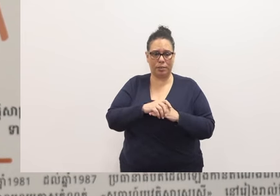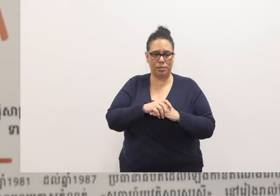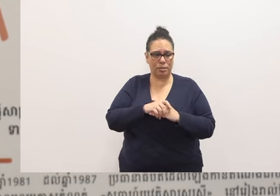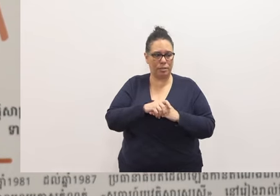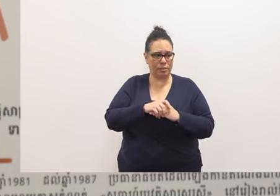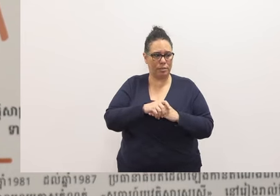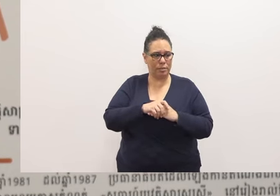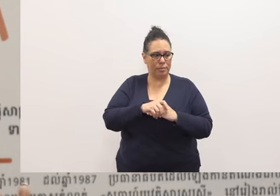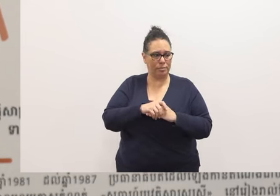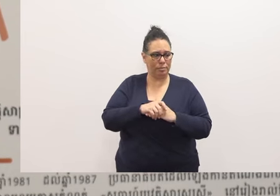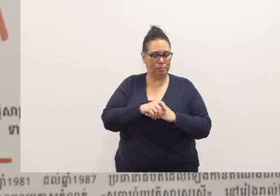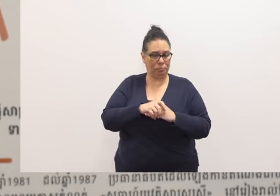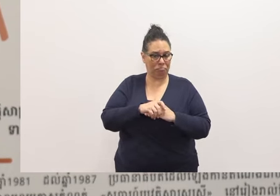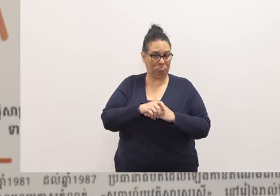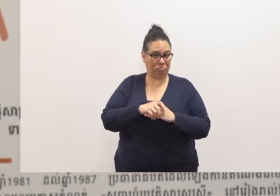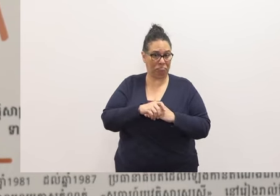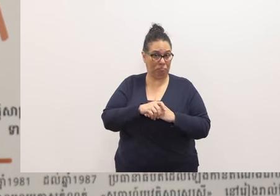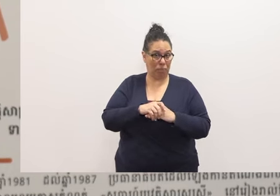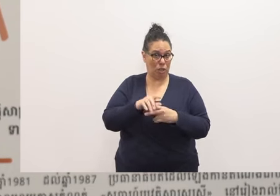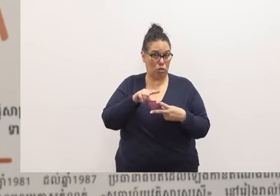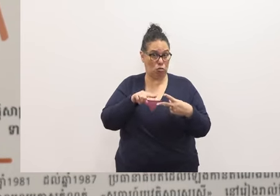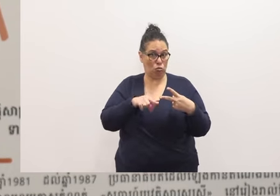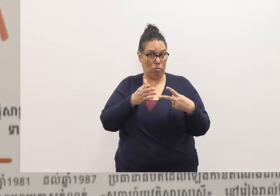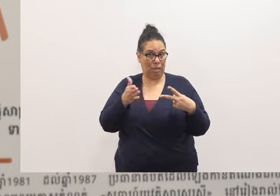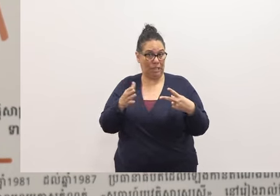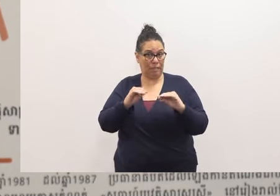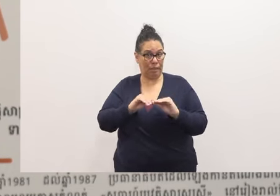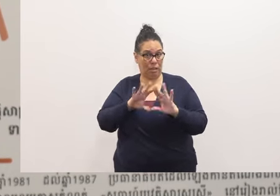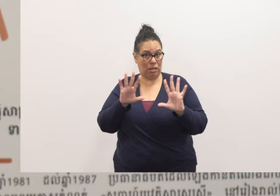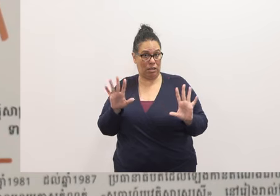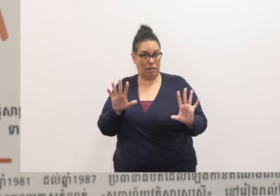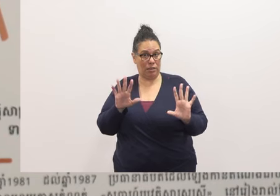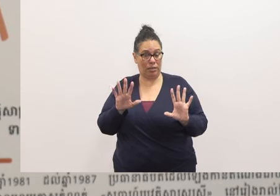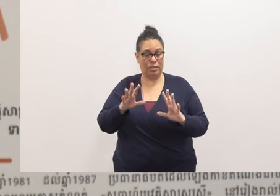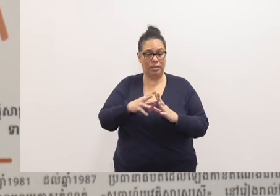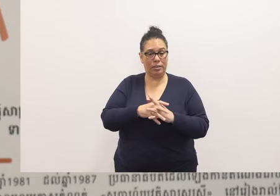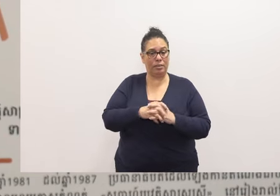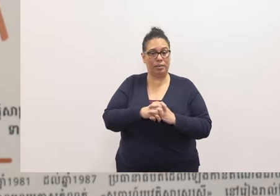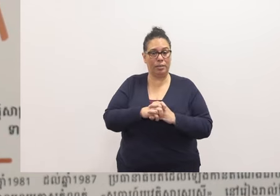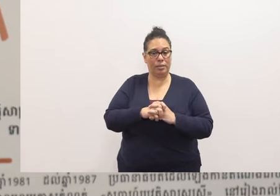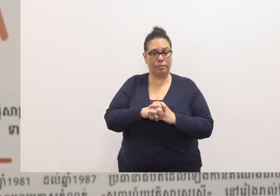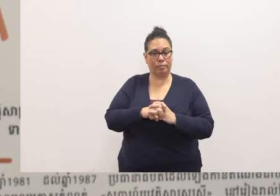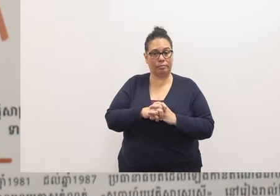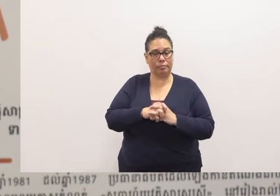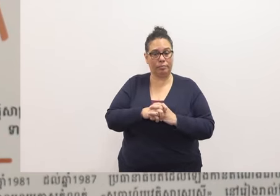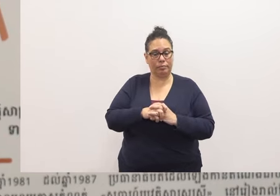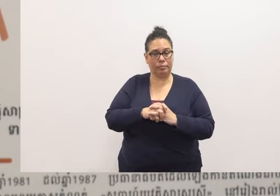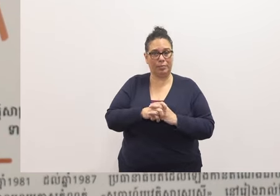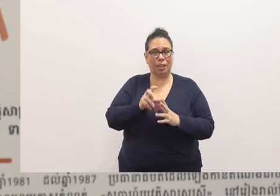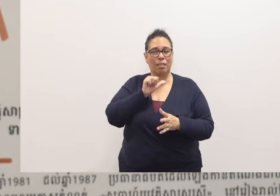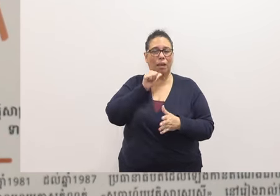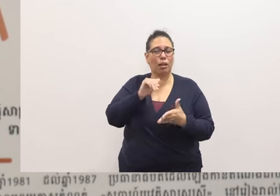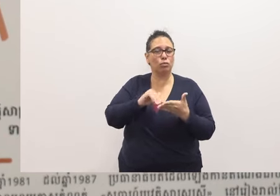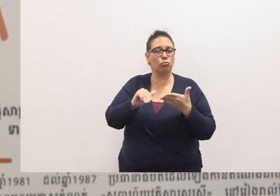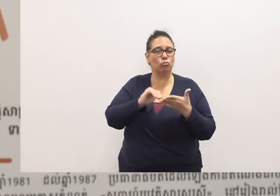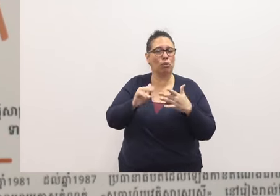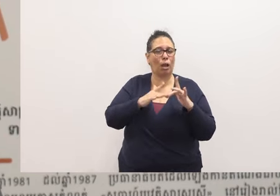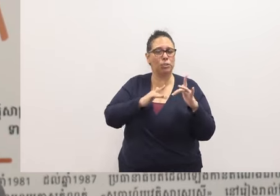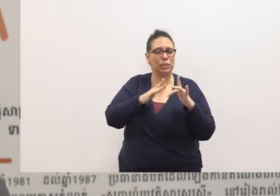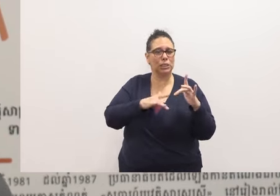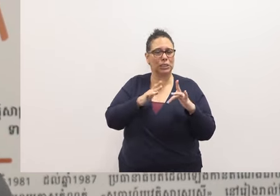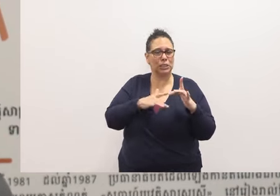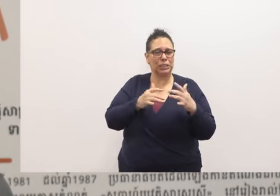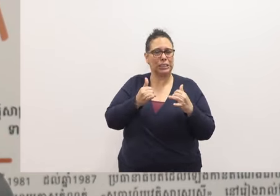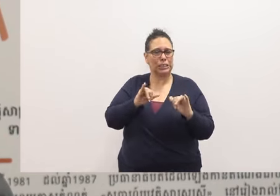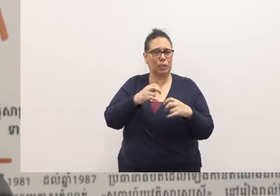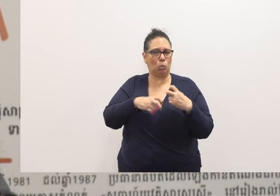legal. So those two things, if that's clarified, I like clarification there, but the unexcused absences, I think is